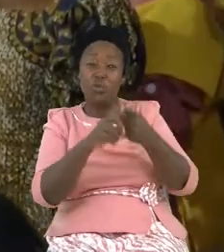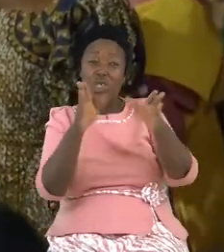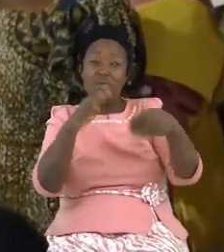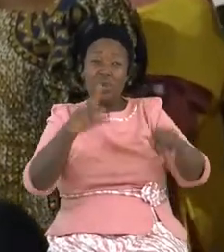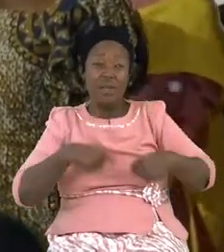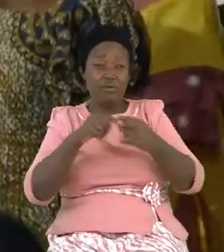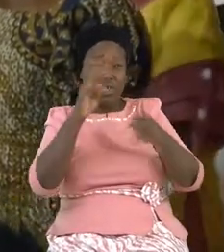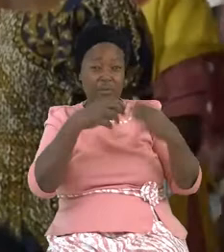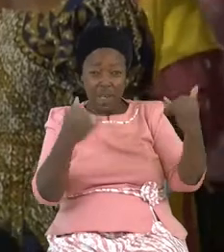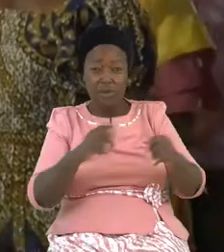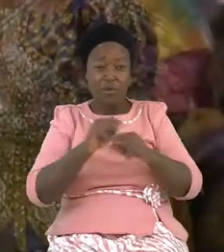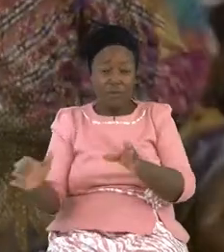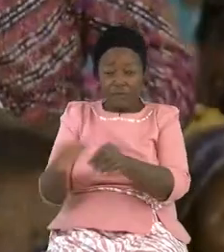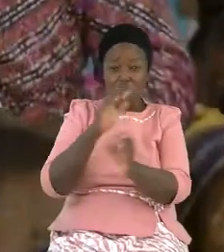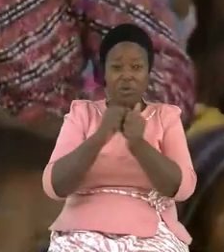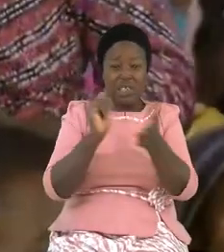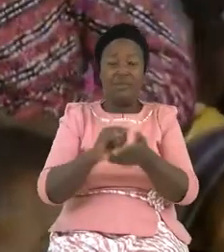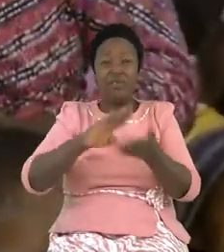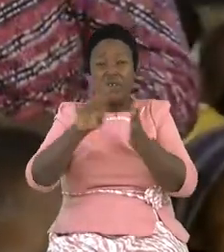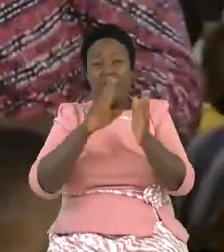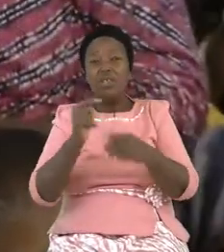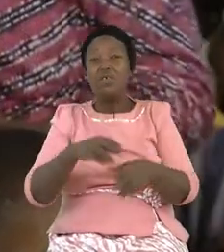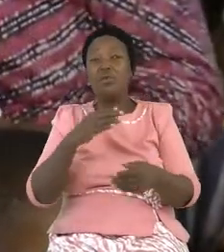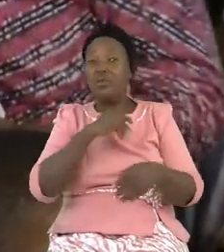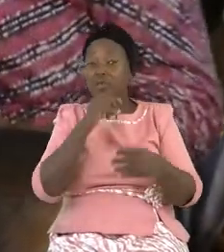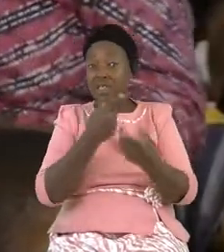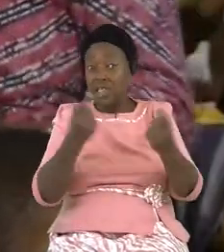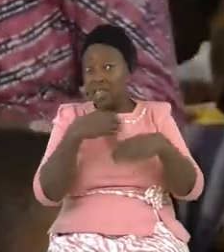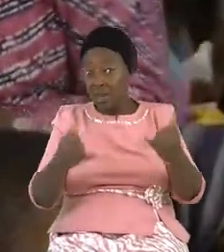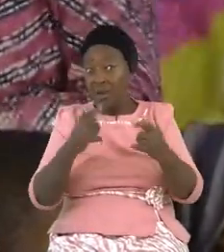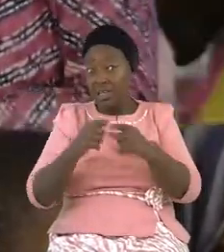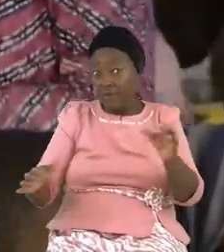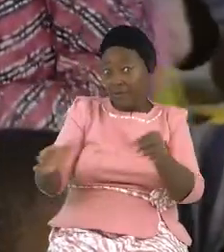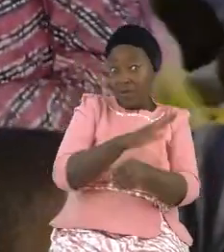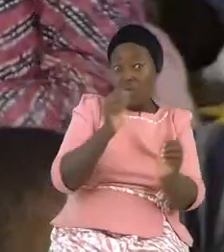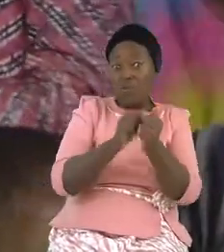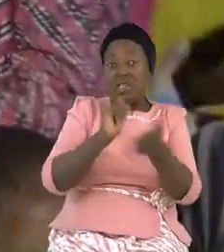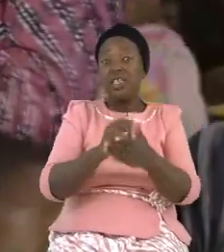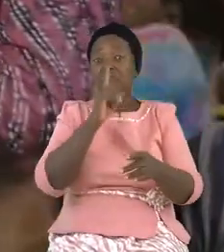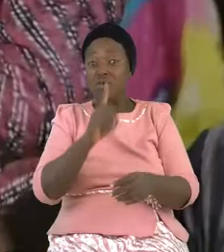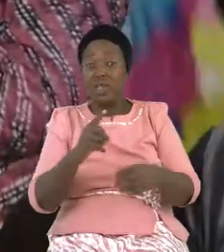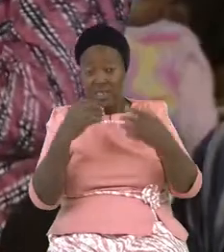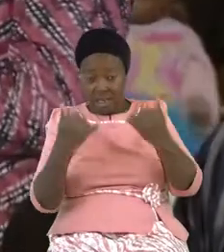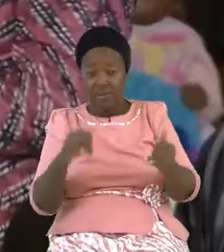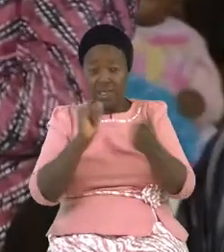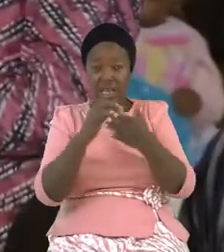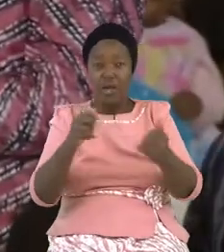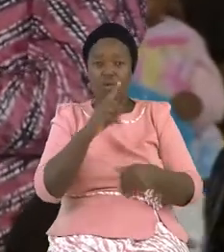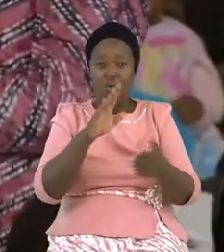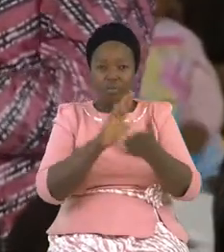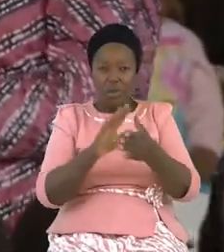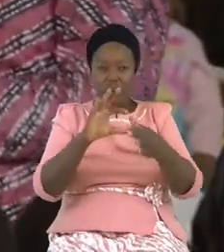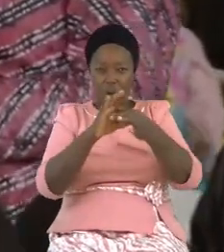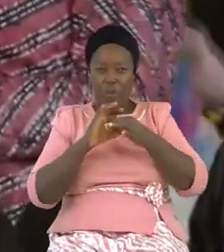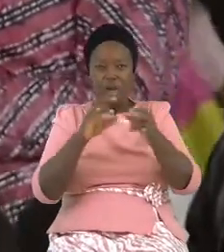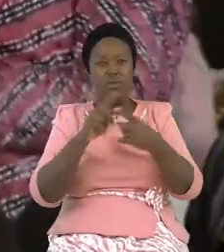that blessing of forgiveness and salvation, and of an assurance that now you belong to him. Raise